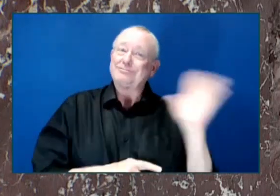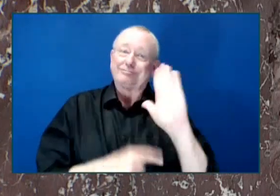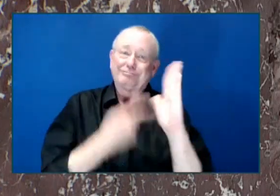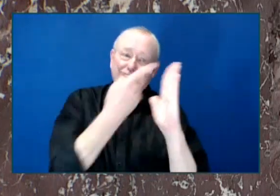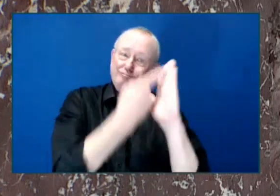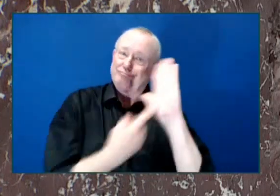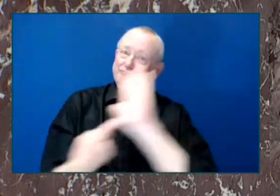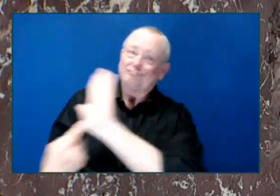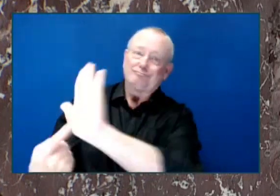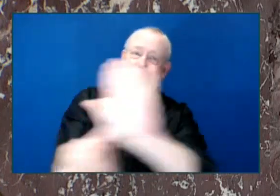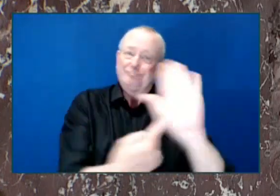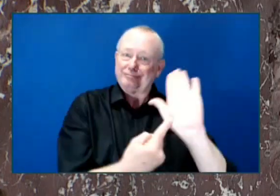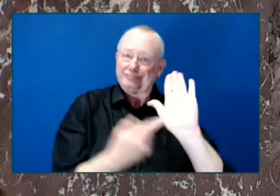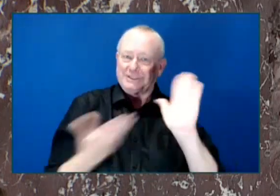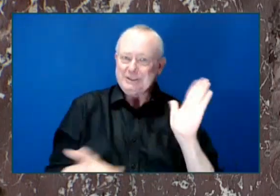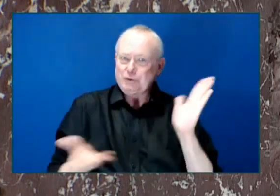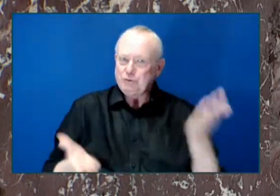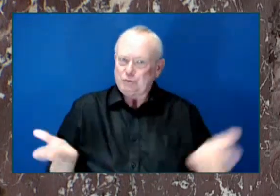House.